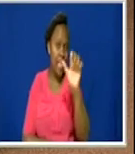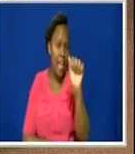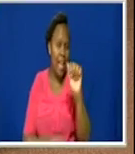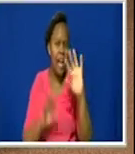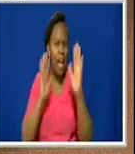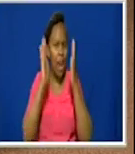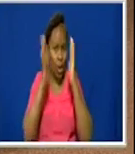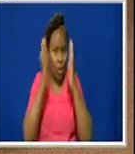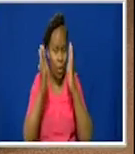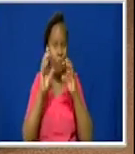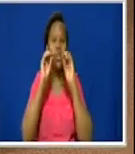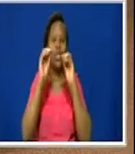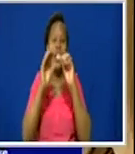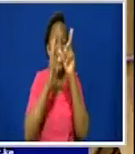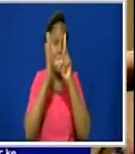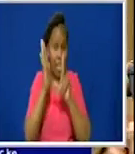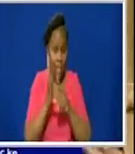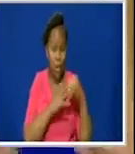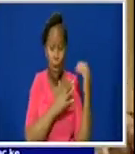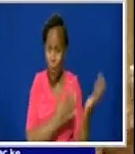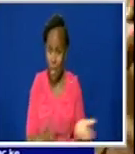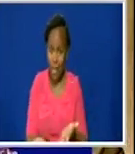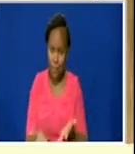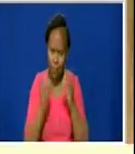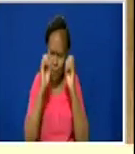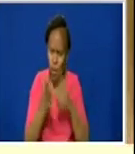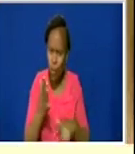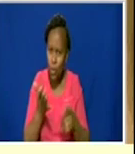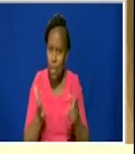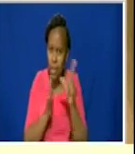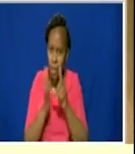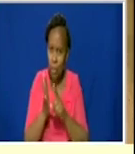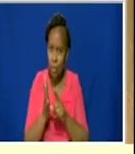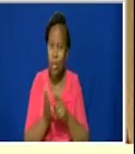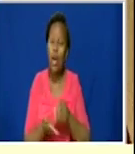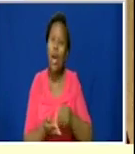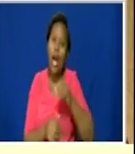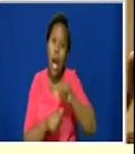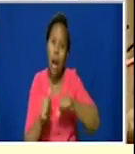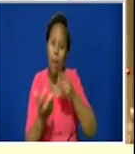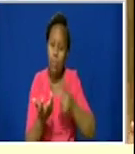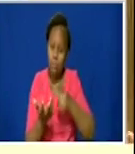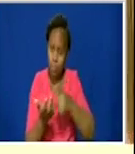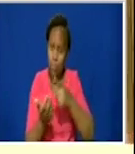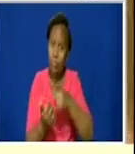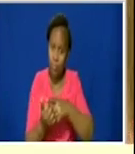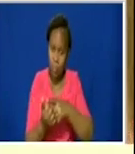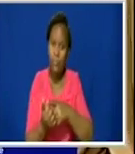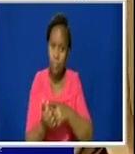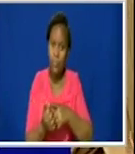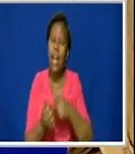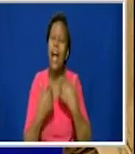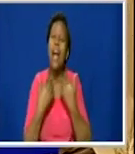everyone. I'm going to take you through this lesson. Welcome. Teacher, what's today's lesson? Oh, our lesson today is about counting. Counting. Yes. I